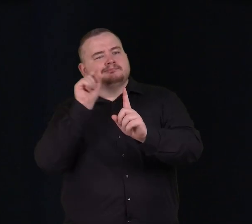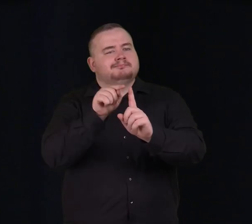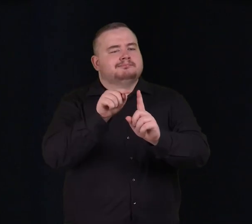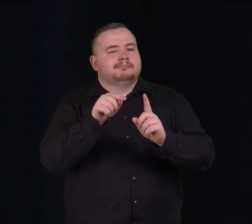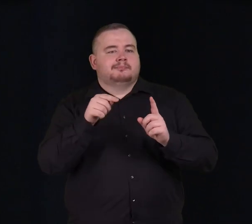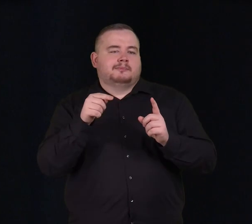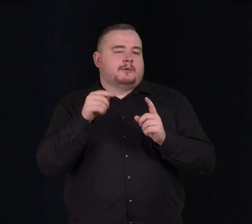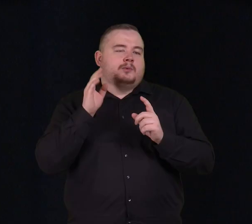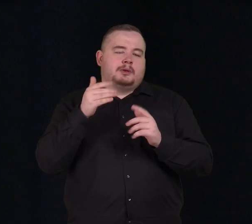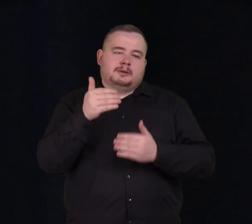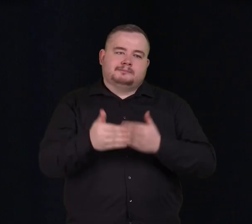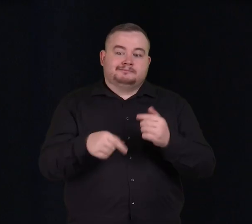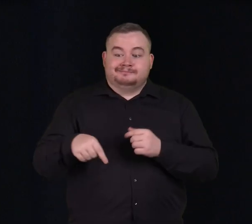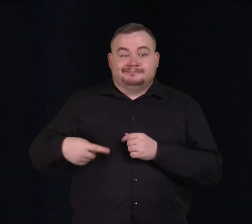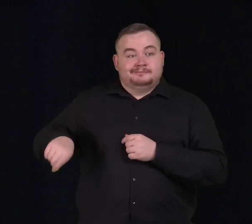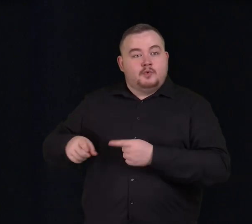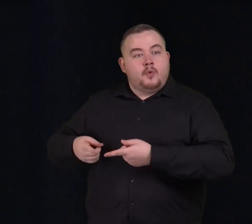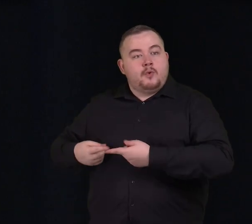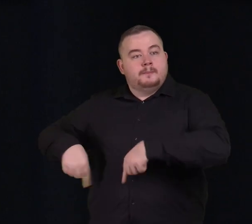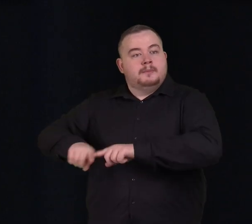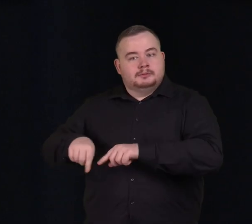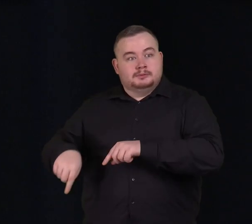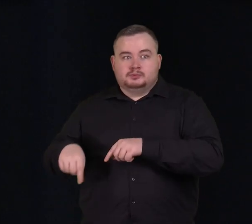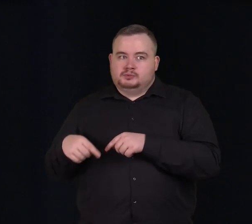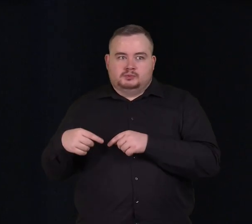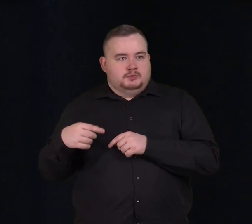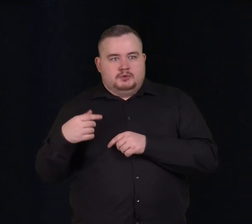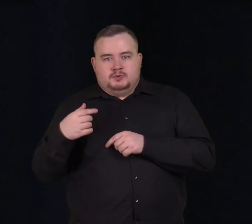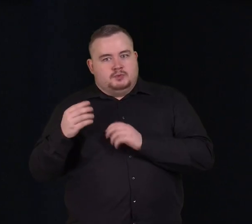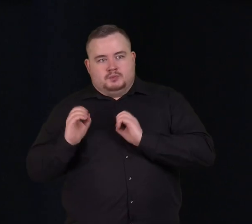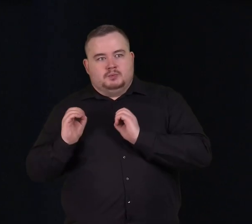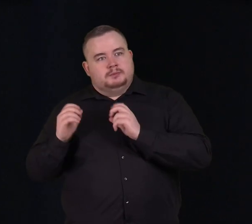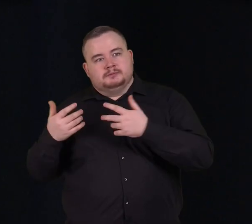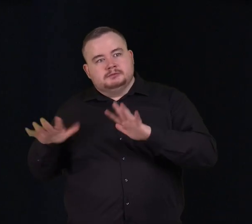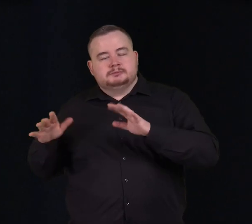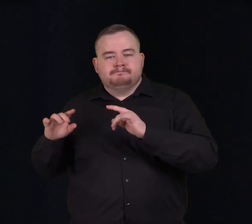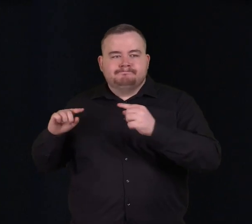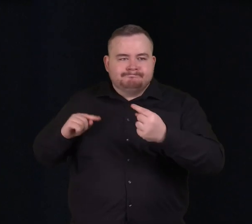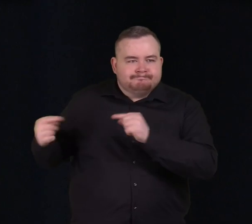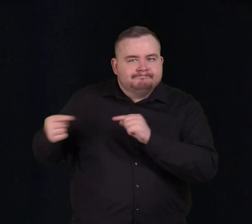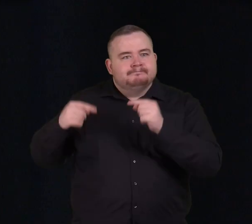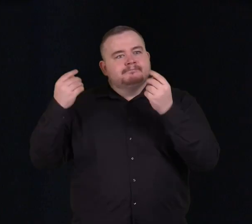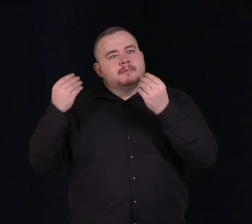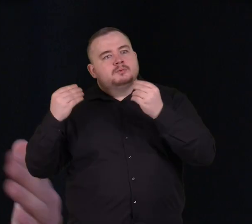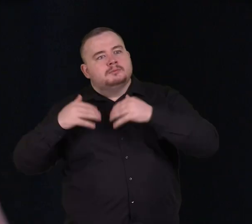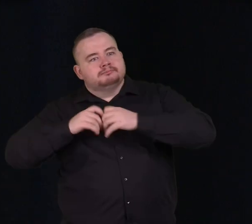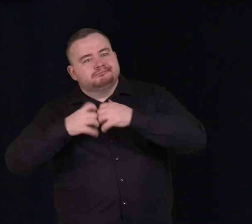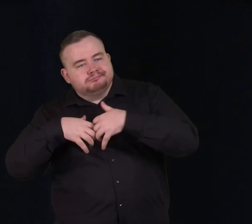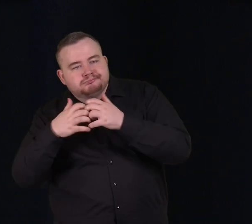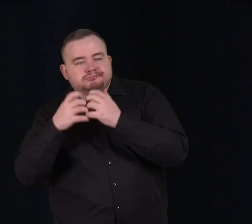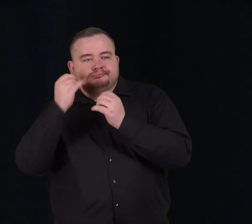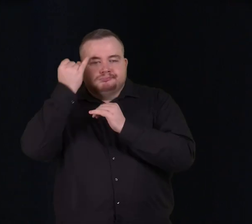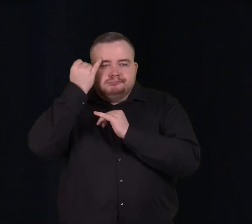reshape the common budget, what will be the role of the cohesion fund. But